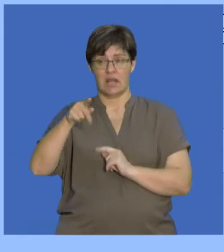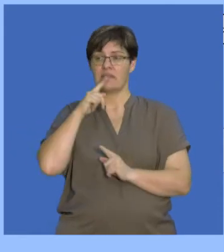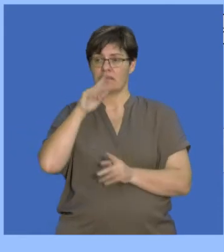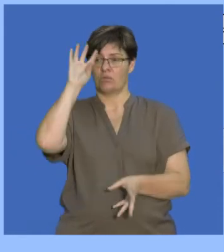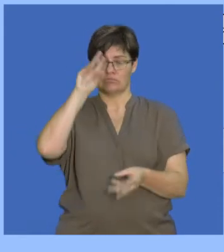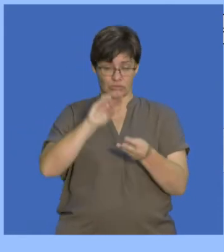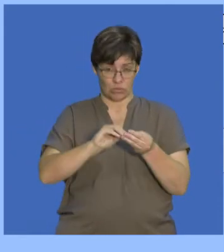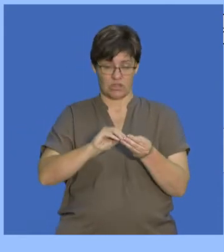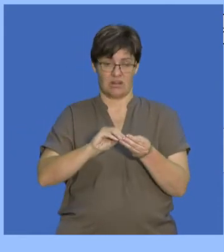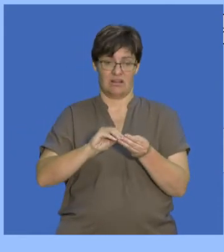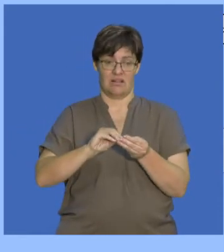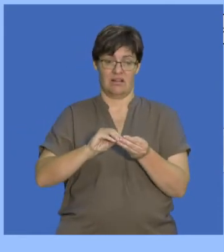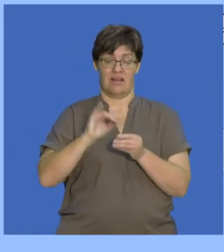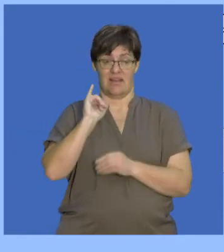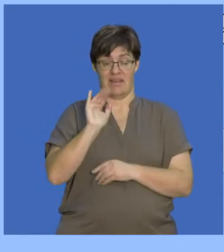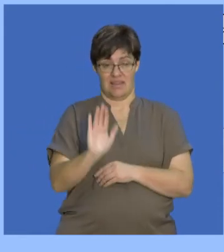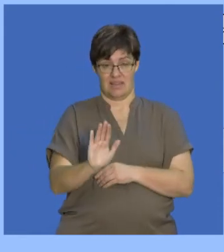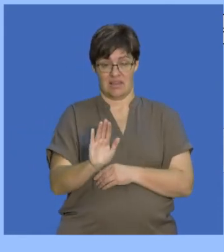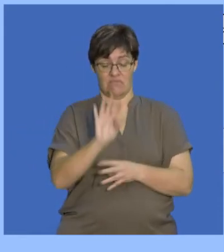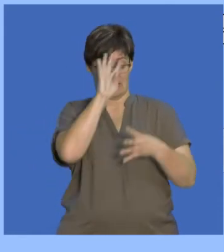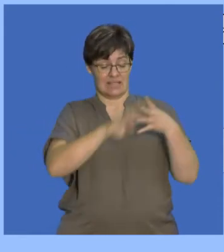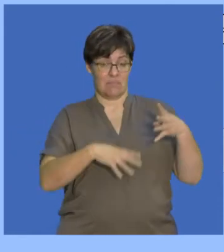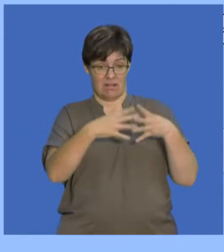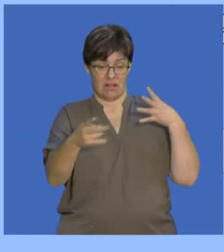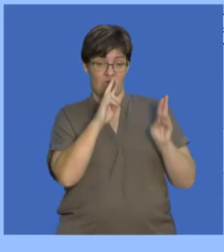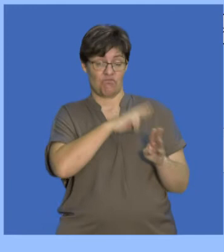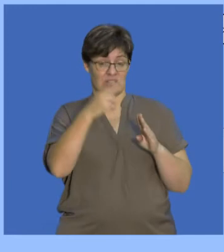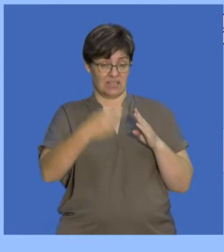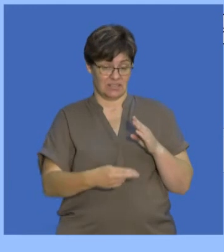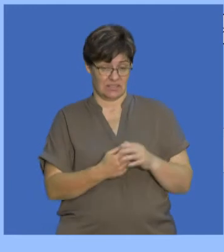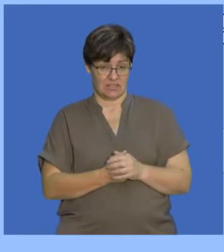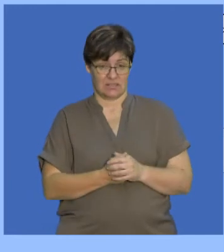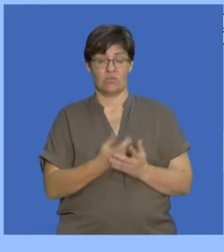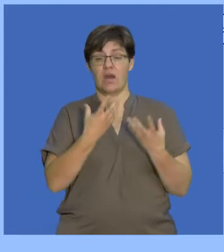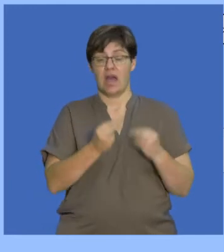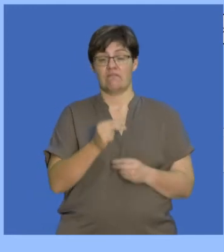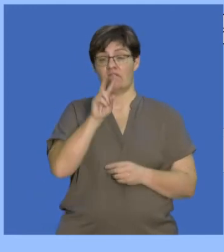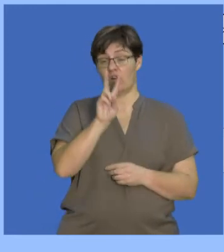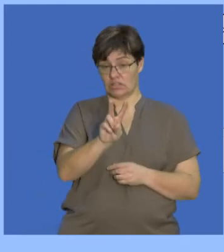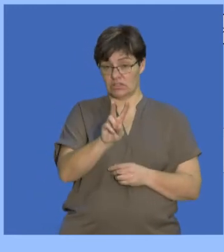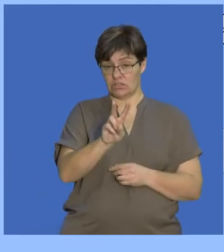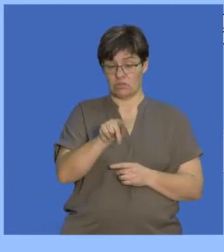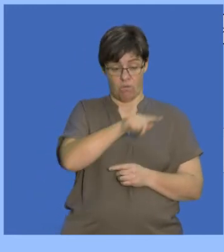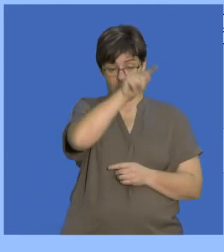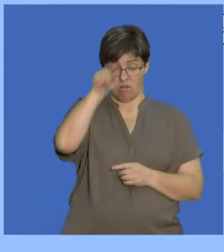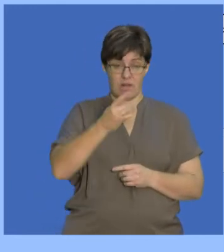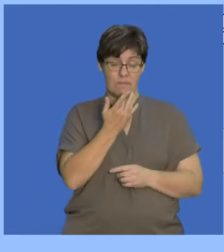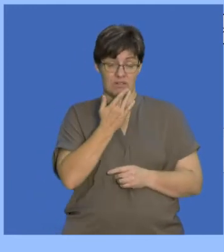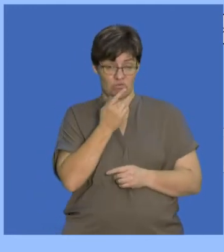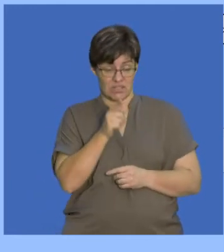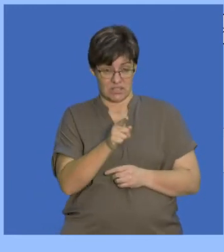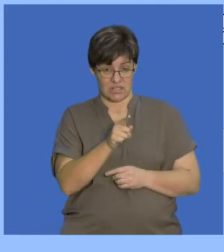if we go back to our table, okay, of results, we are having a voltage across the battery. The voltage